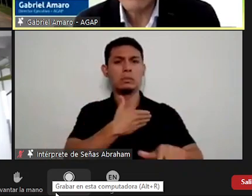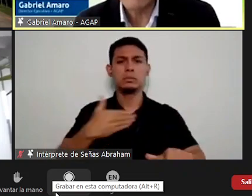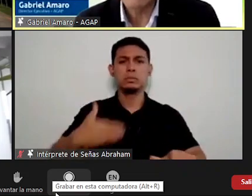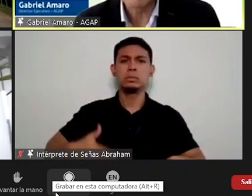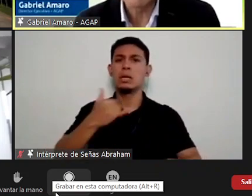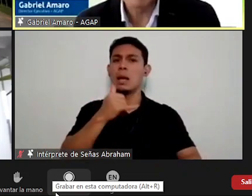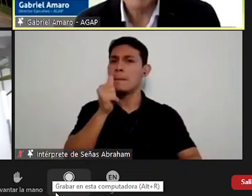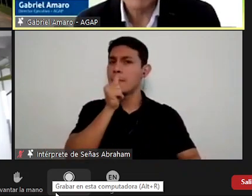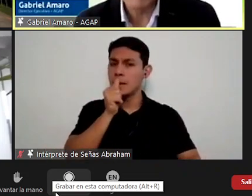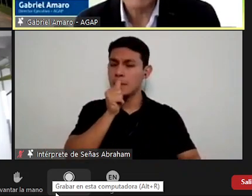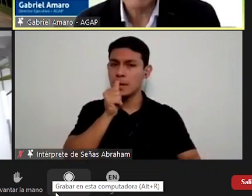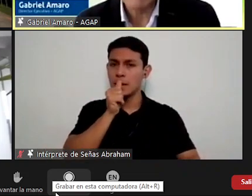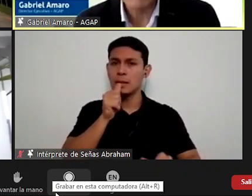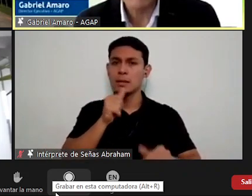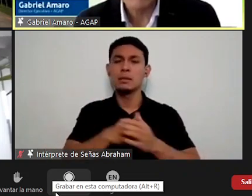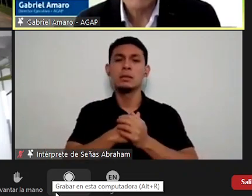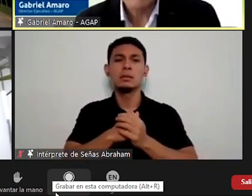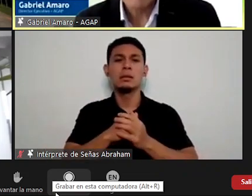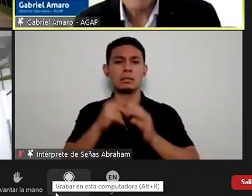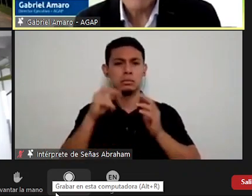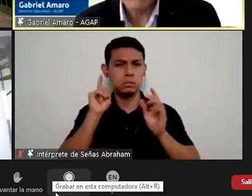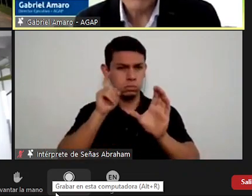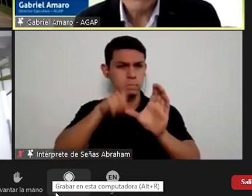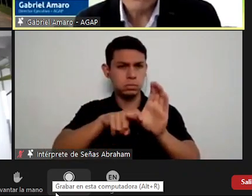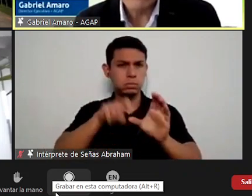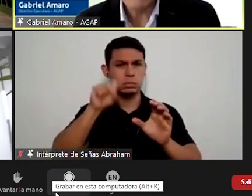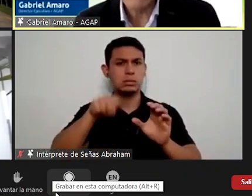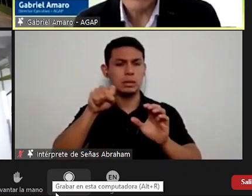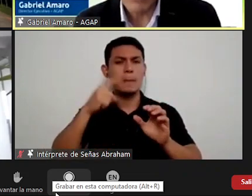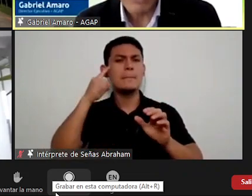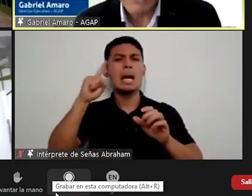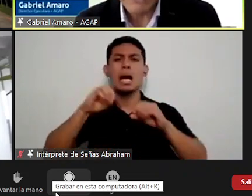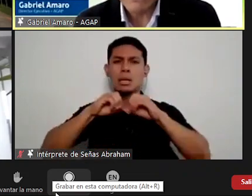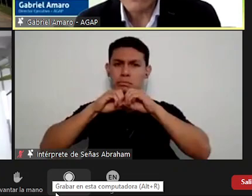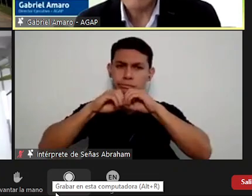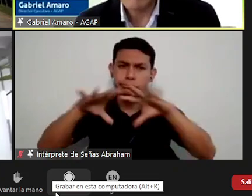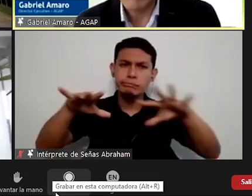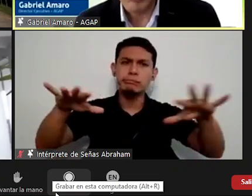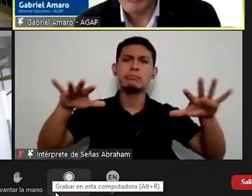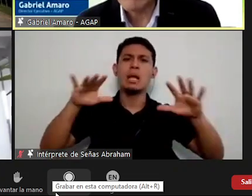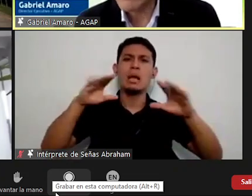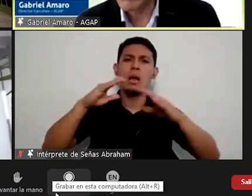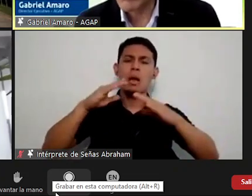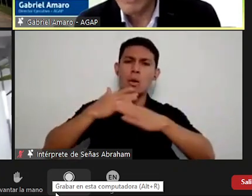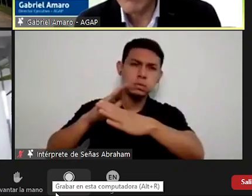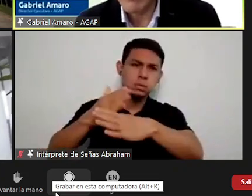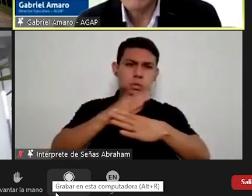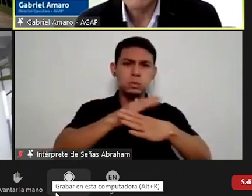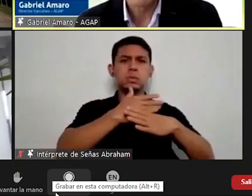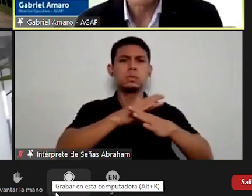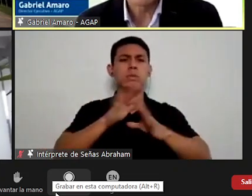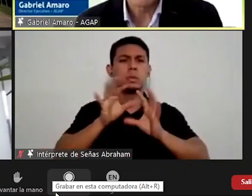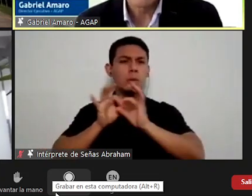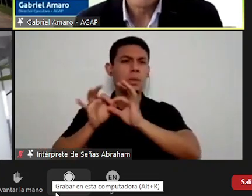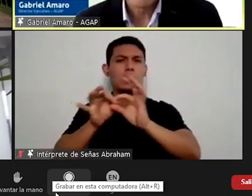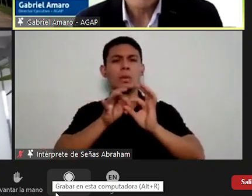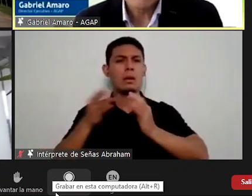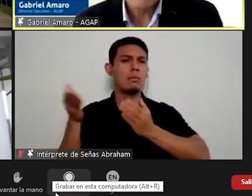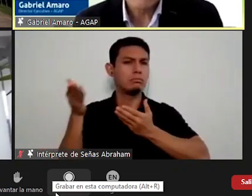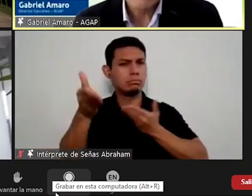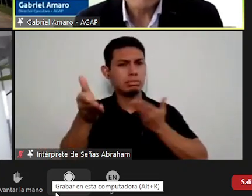in participated in different public spaces to be able to disseminate and